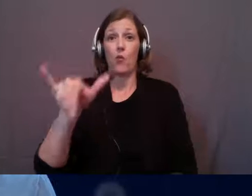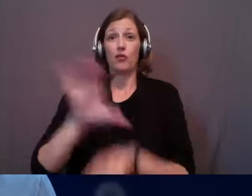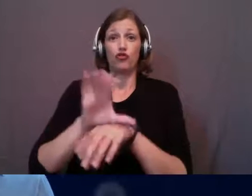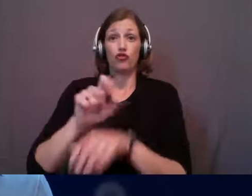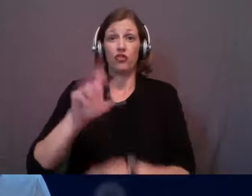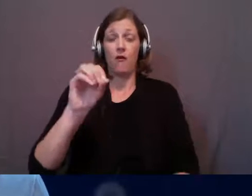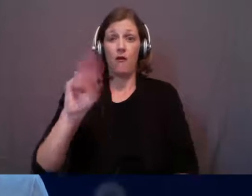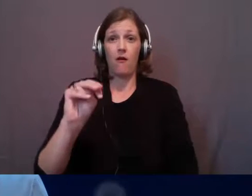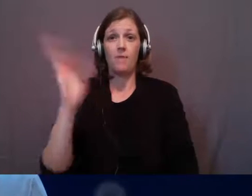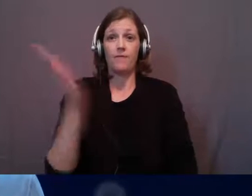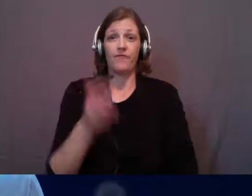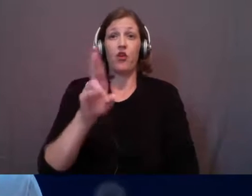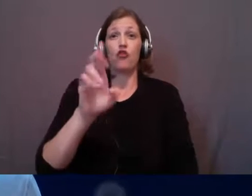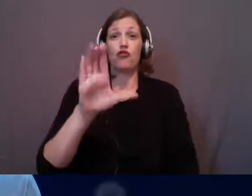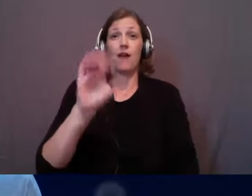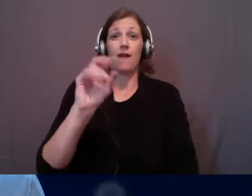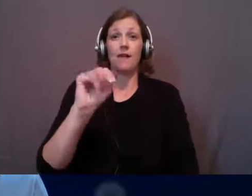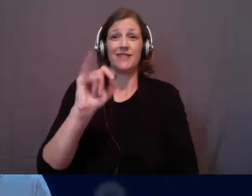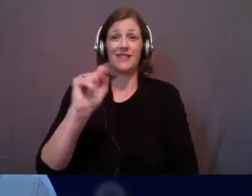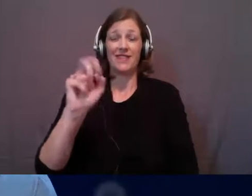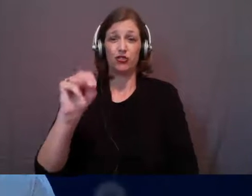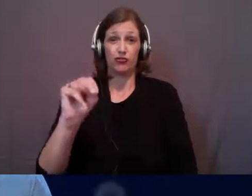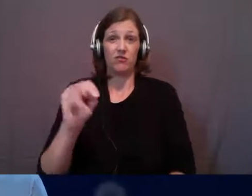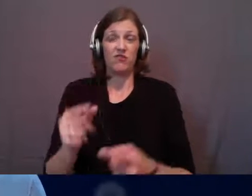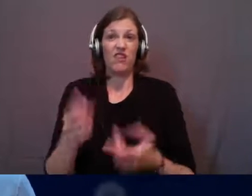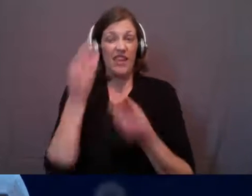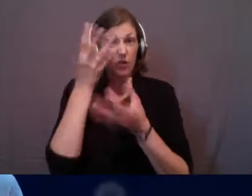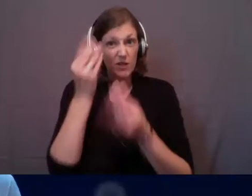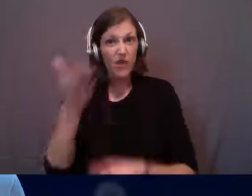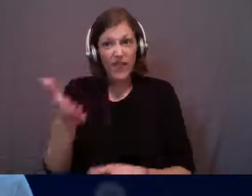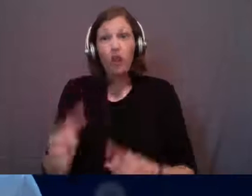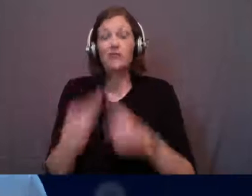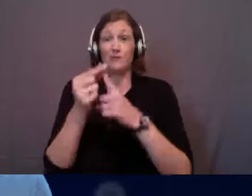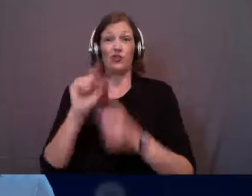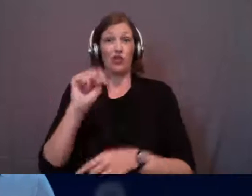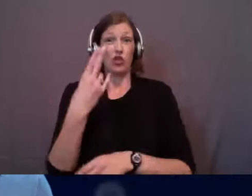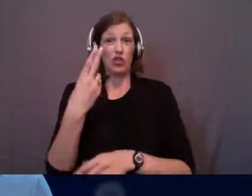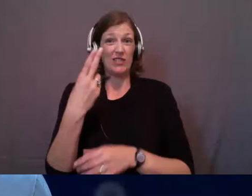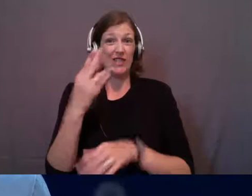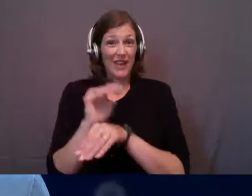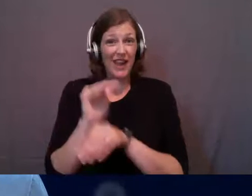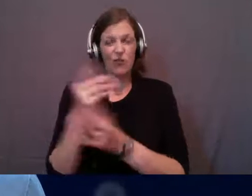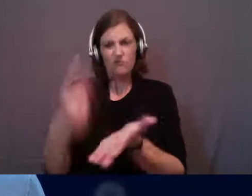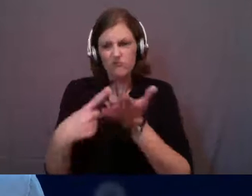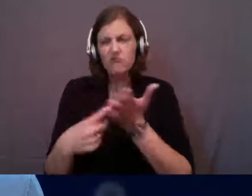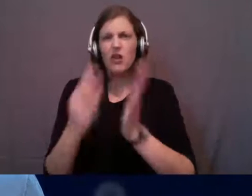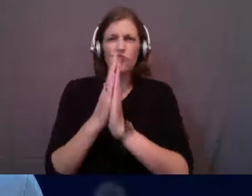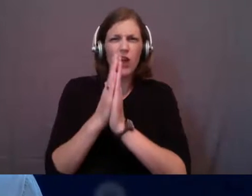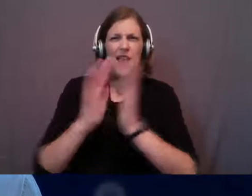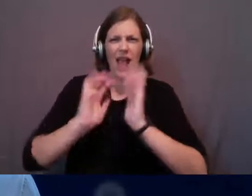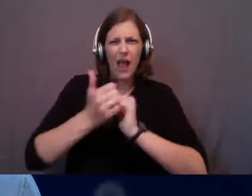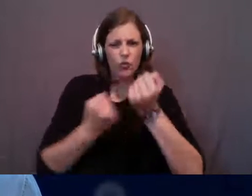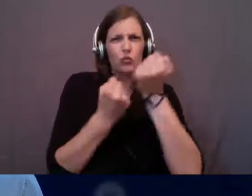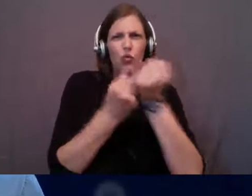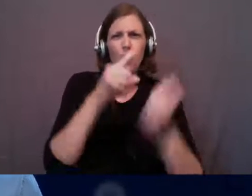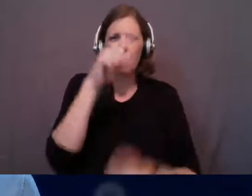gatewaychurch.com/reconciliation, there's a lot of information on there, especially what's happening Thursday night, as we talk and pray and engage one another on how to support our Black brothers